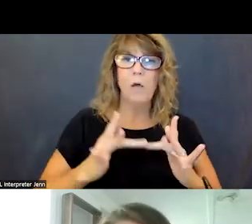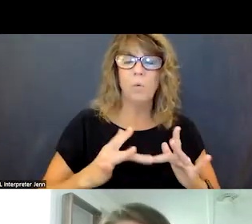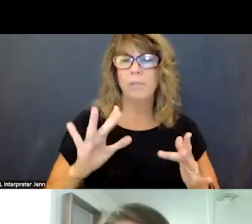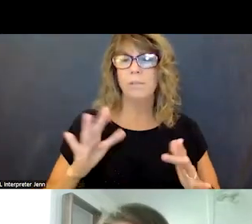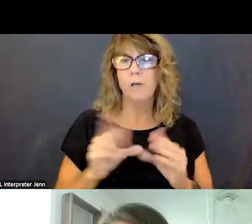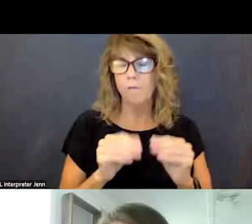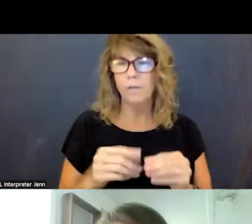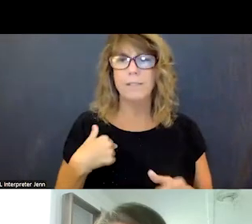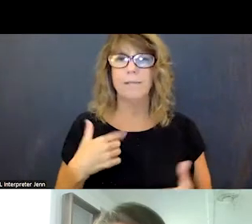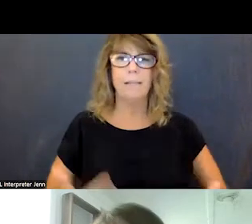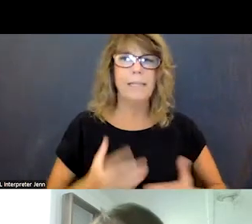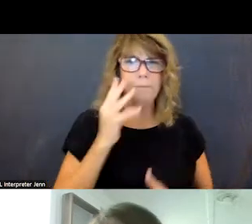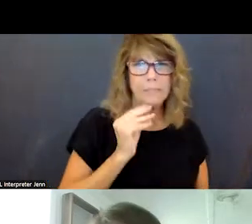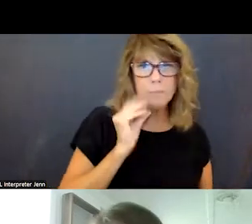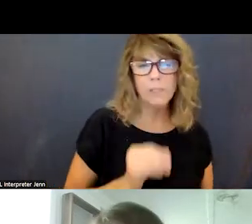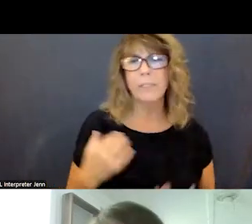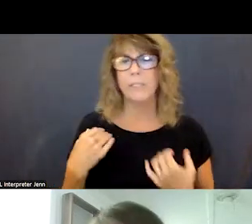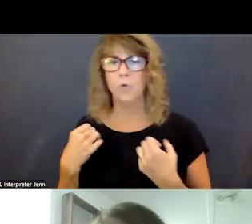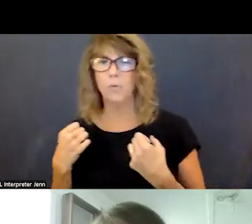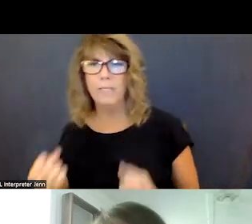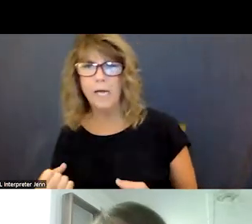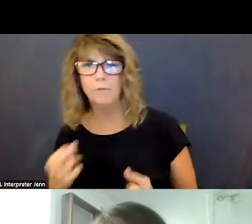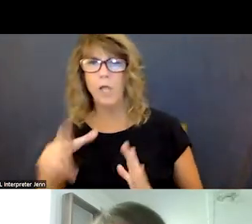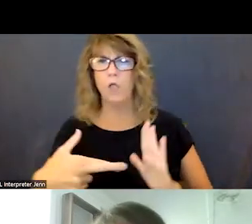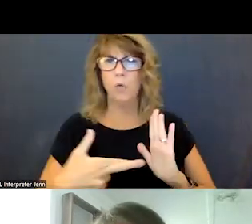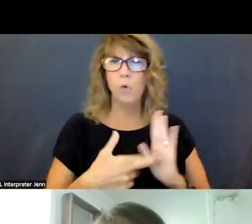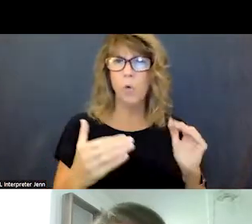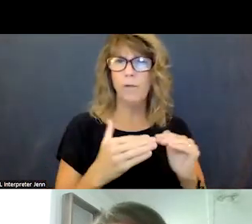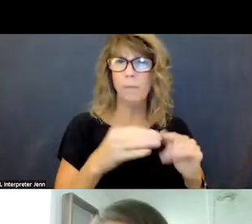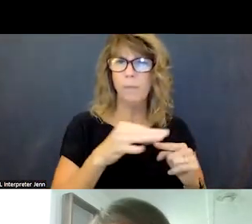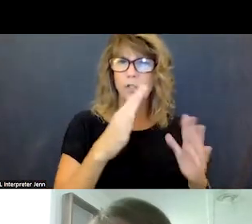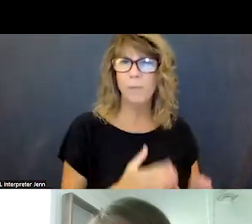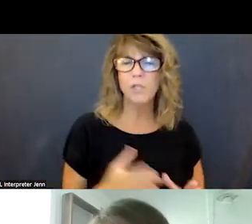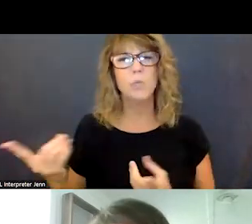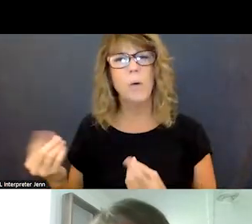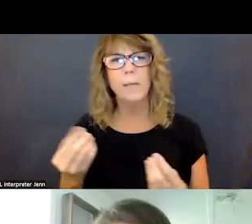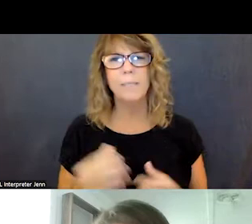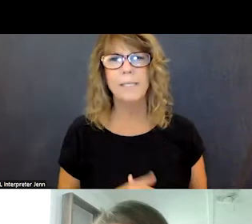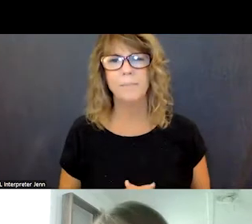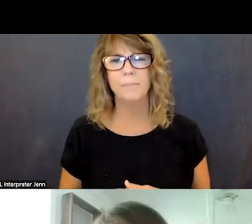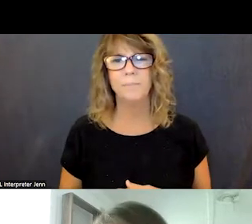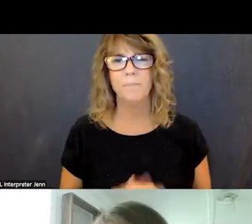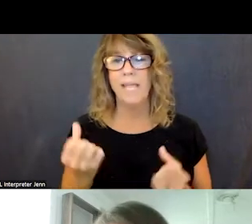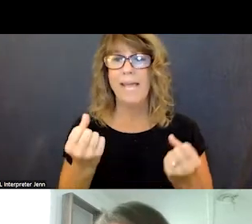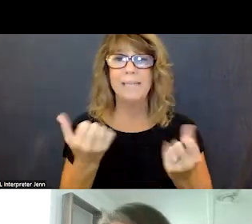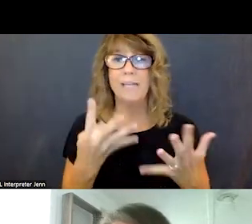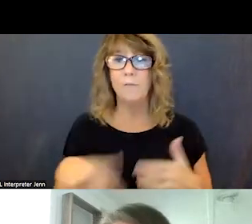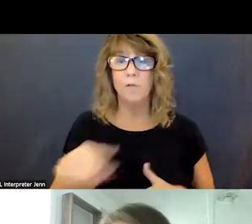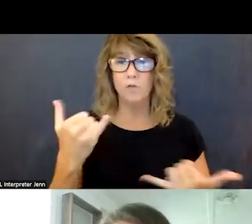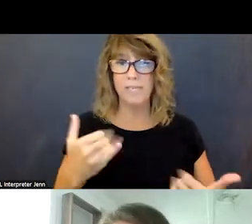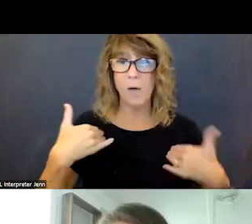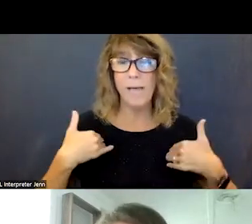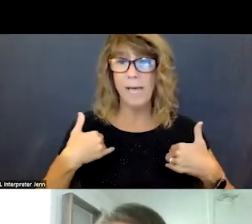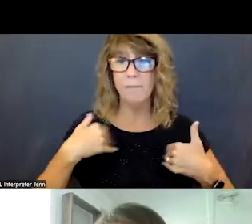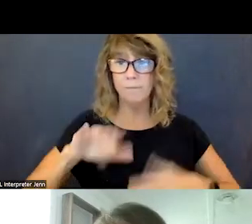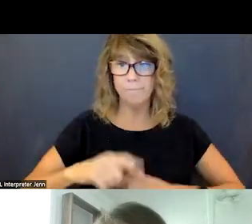recovery, the role of certified peer specialists, and what could be done. And those countries have implemented peer support.